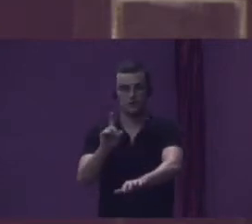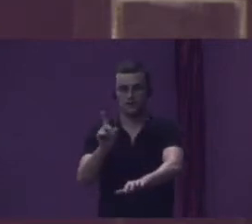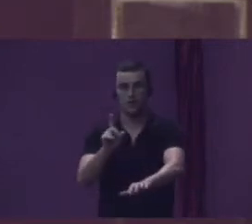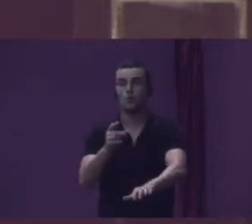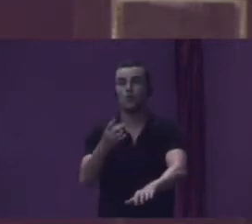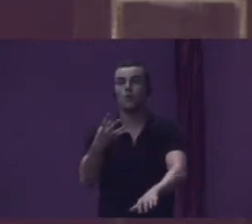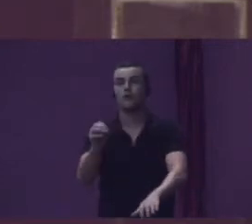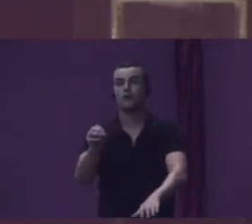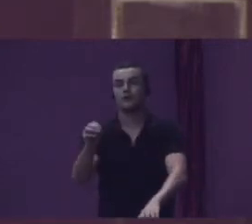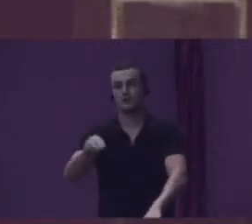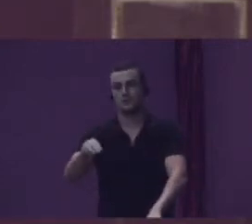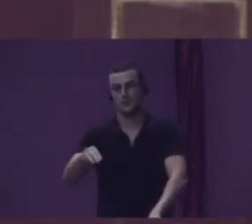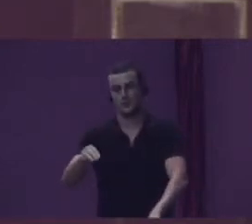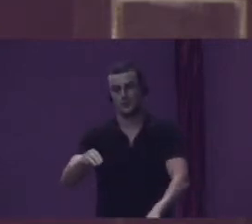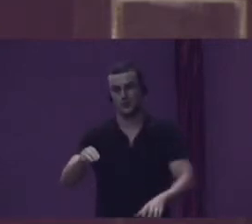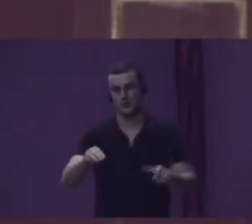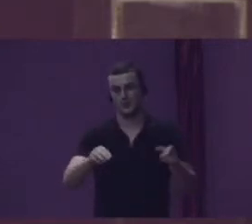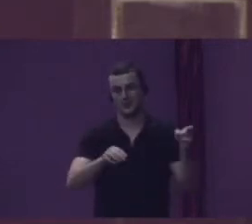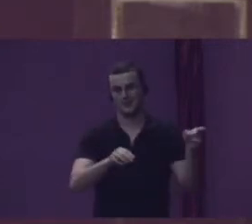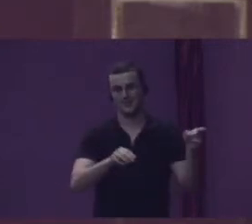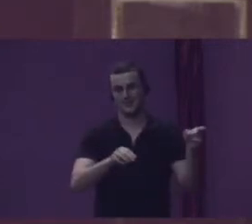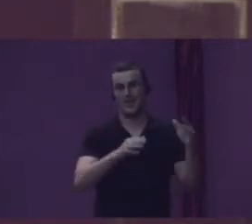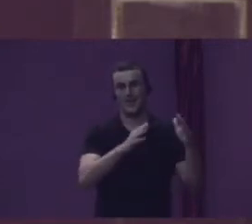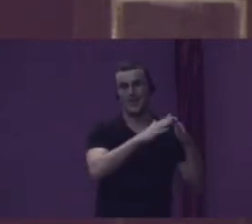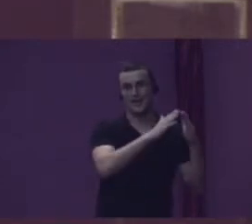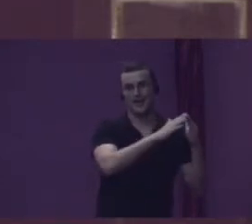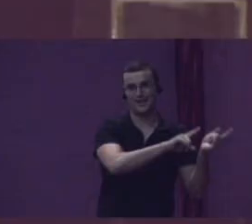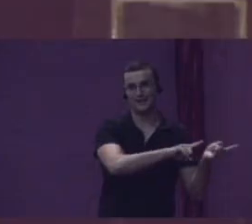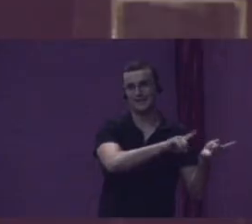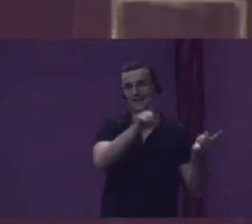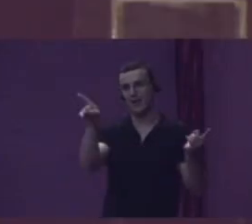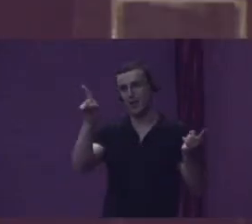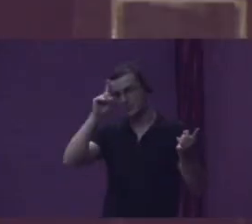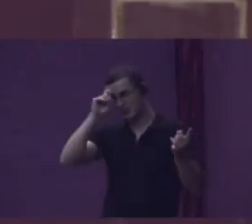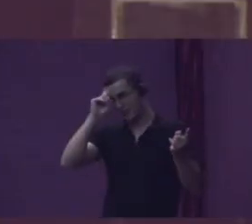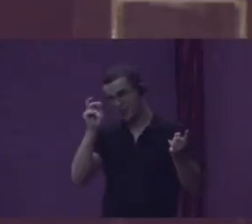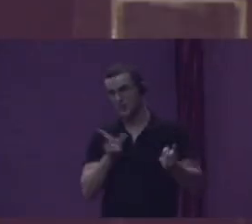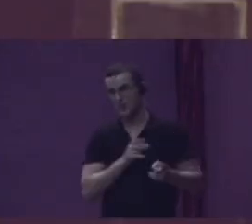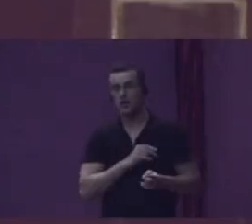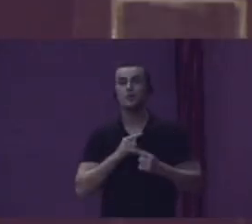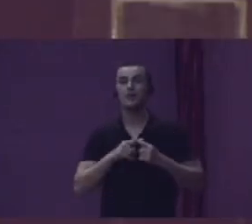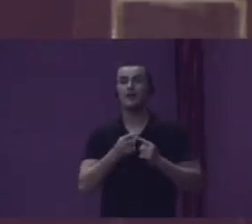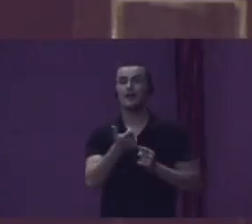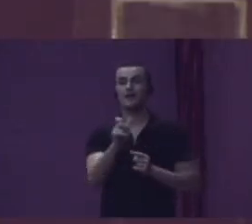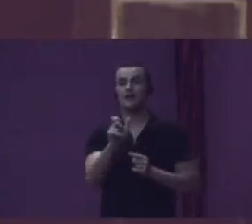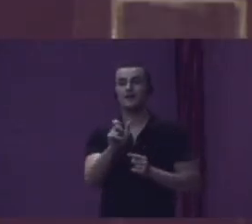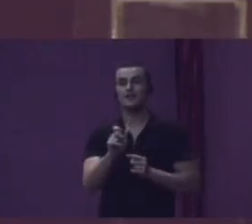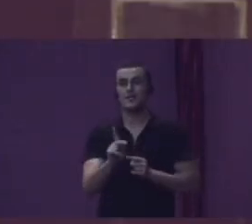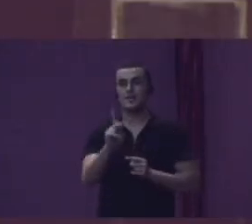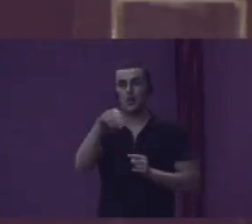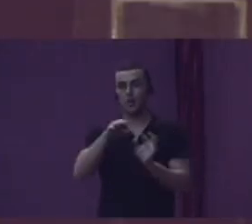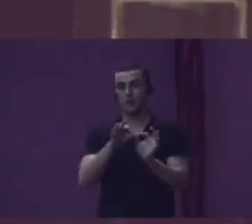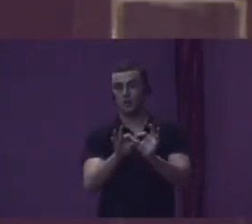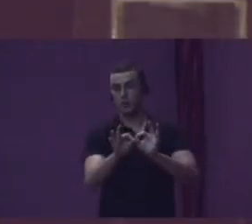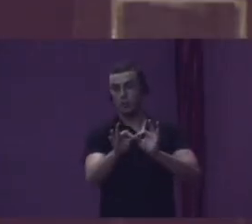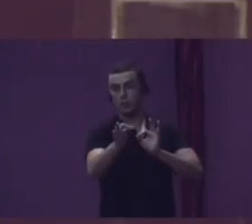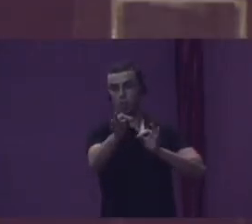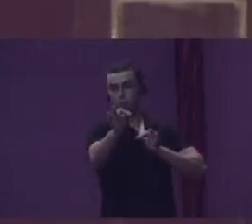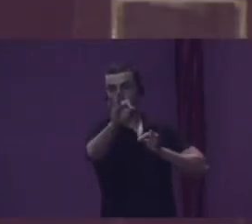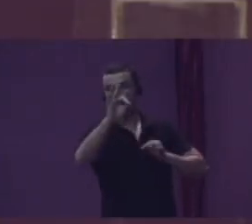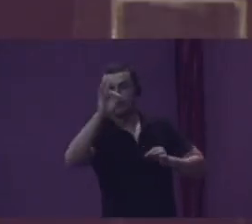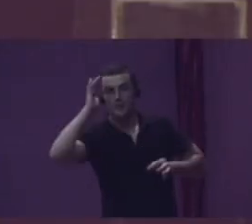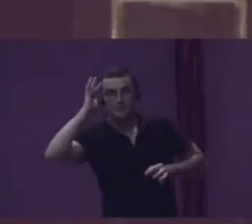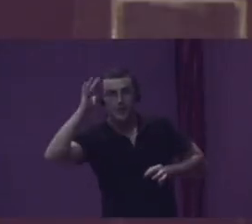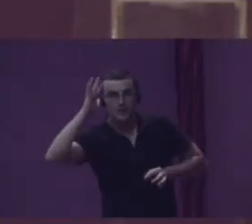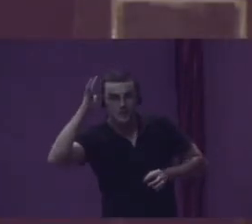she would deliver her baby. So many women would walk that distance in labor. When the contractions start, you can start walking.